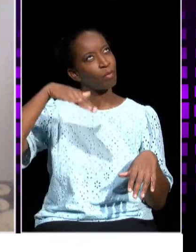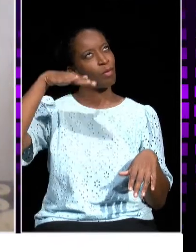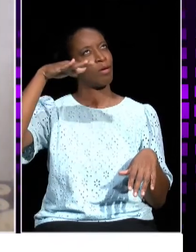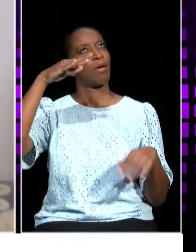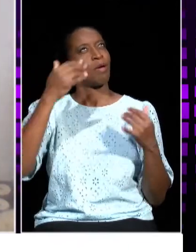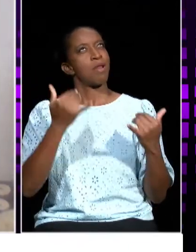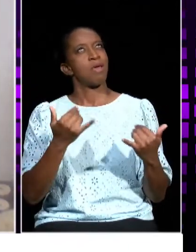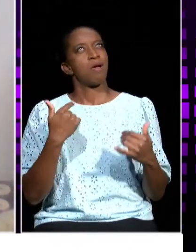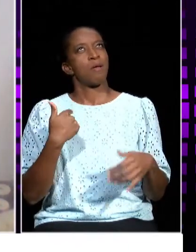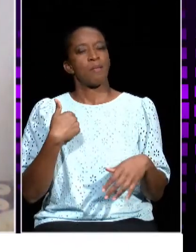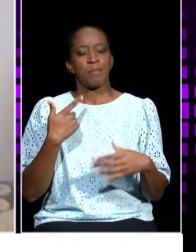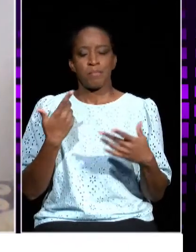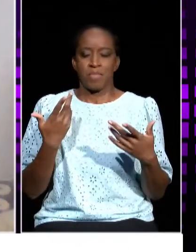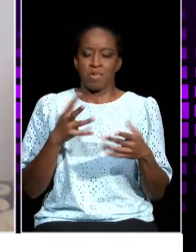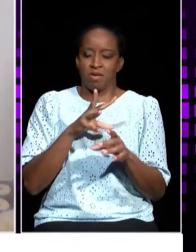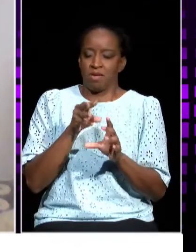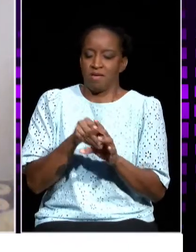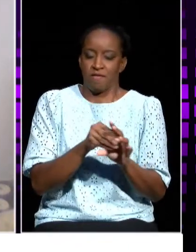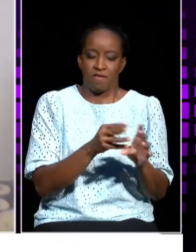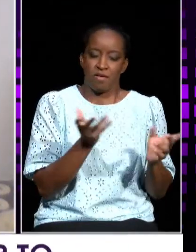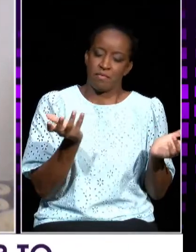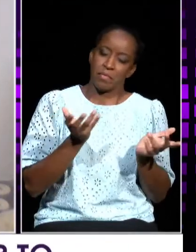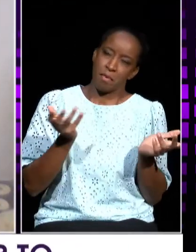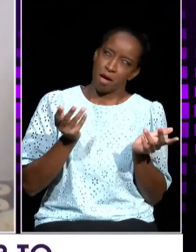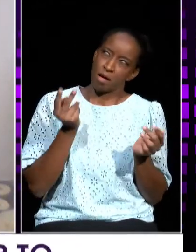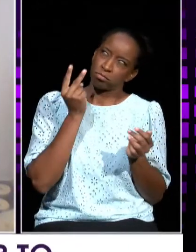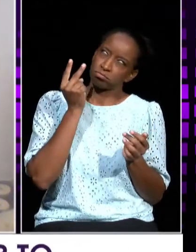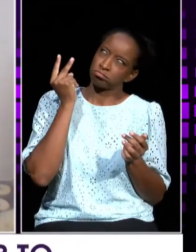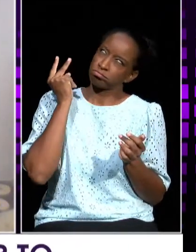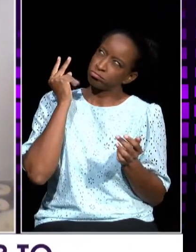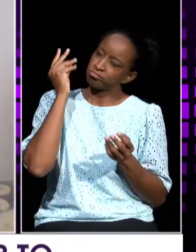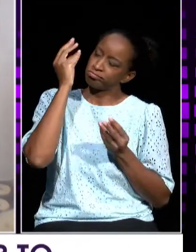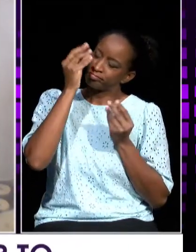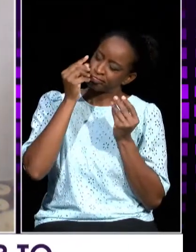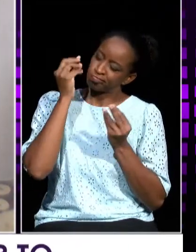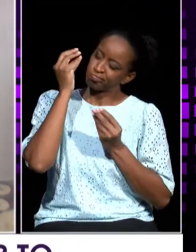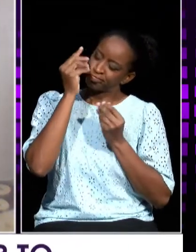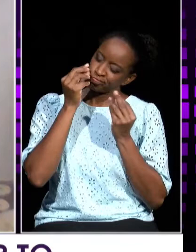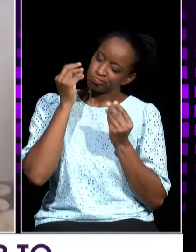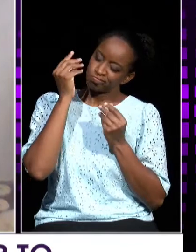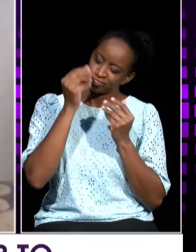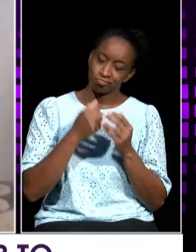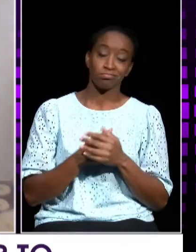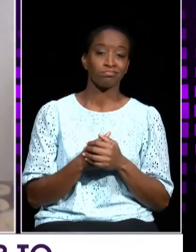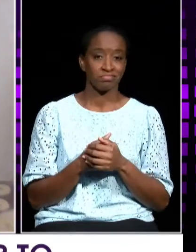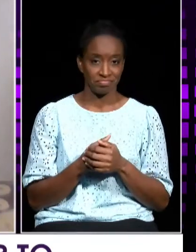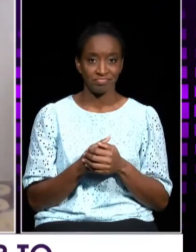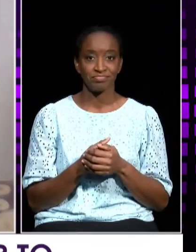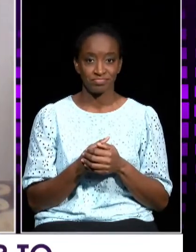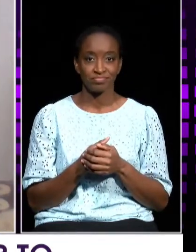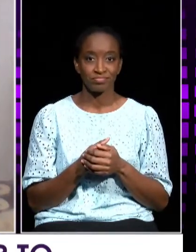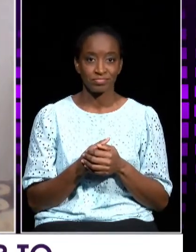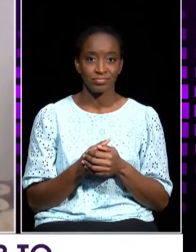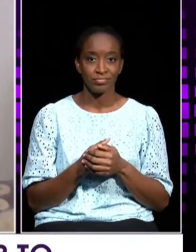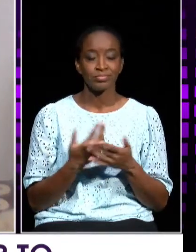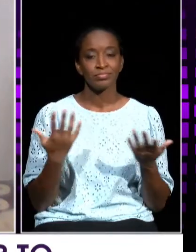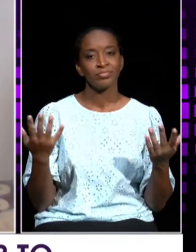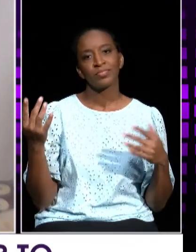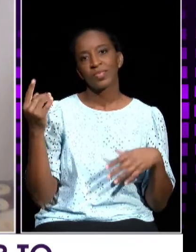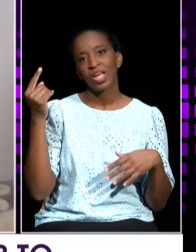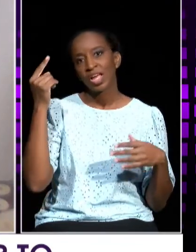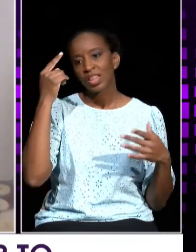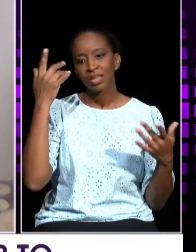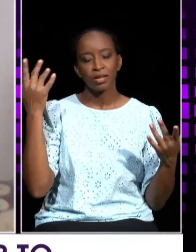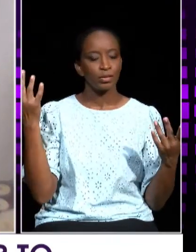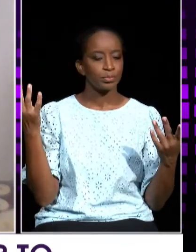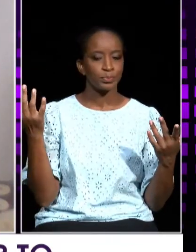the behavior comes from, and most of that again comes from the environment. And I think that if a parent can sit down with a